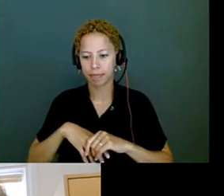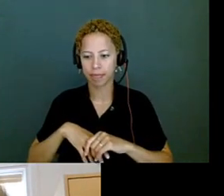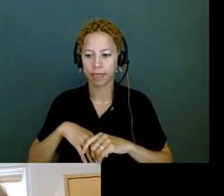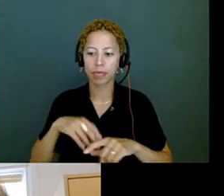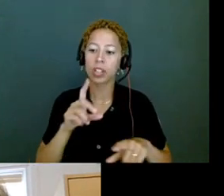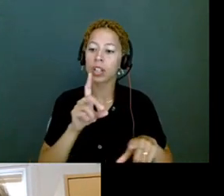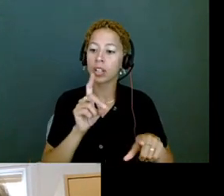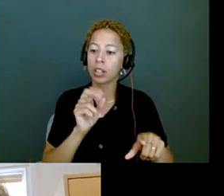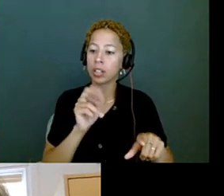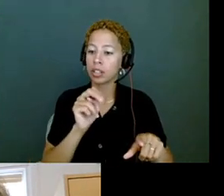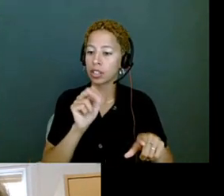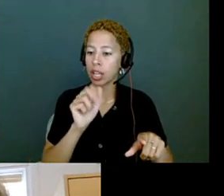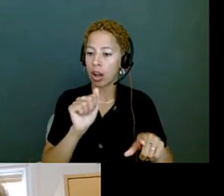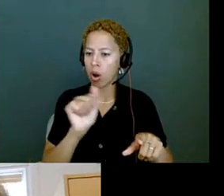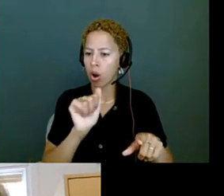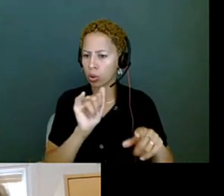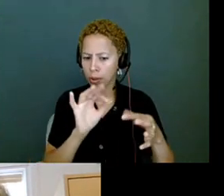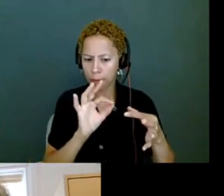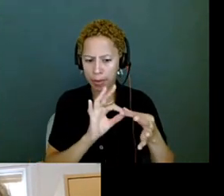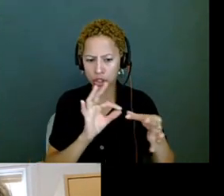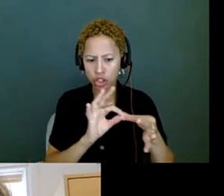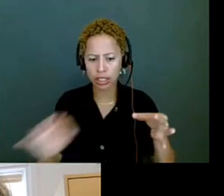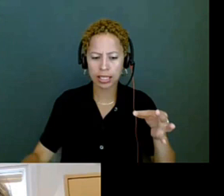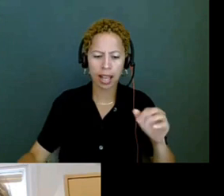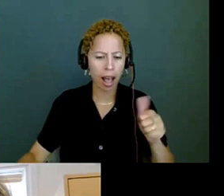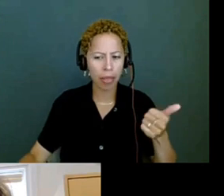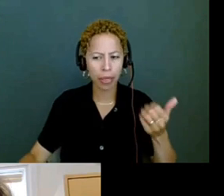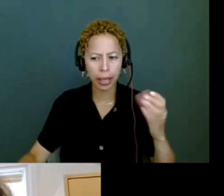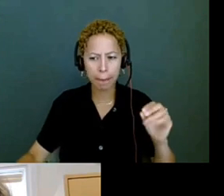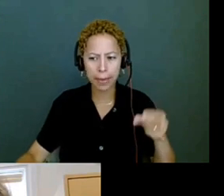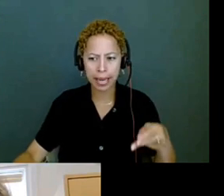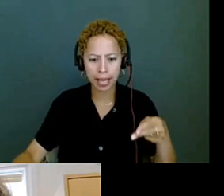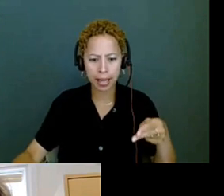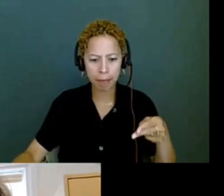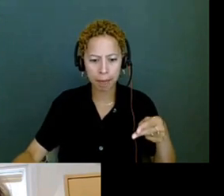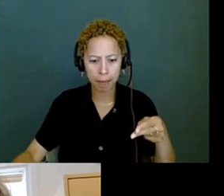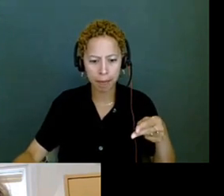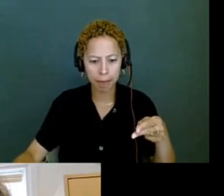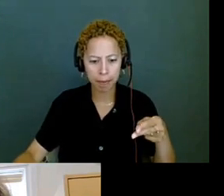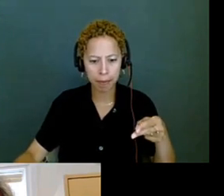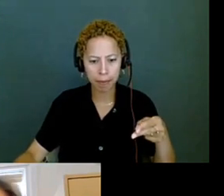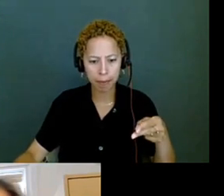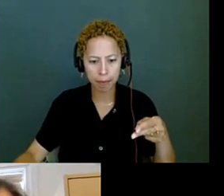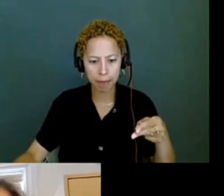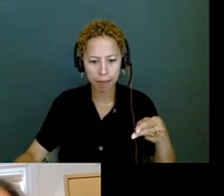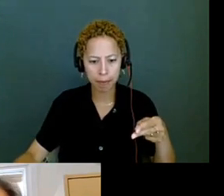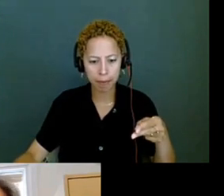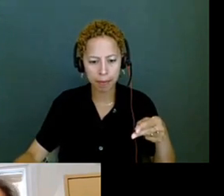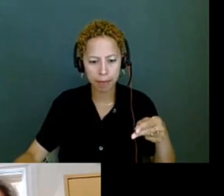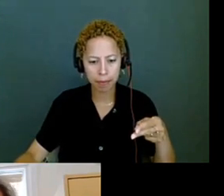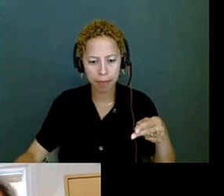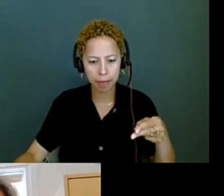mentioned Hootsuite is looking at that. Where did you say you can only plan 2 months in the future, Donna?